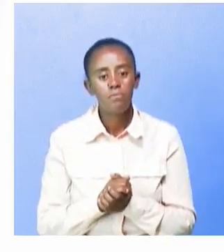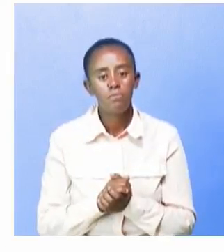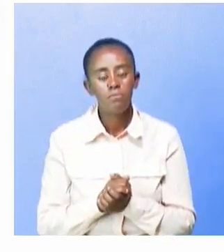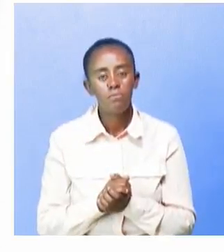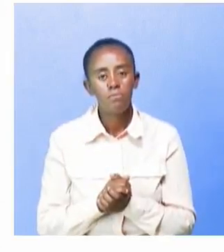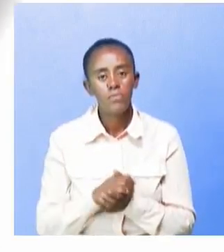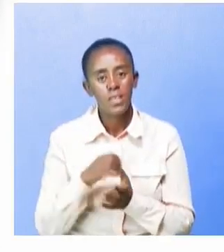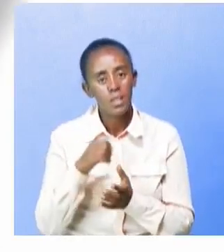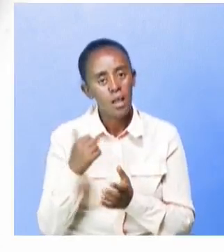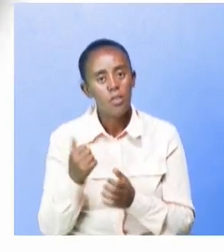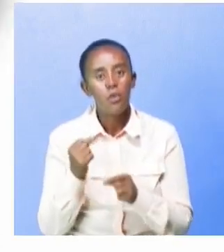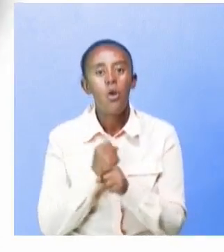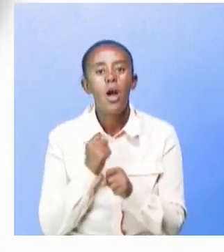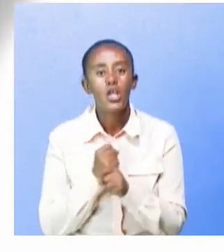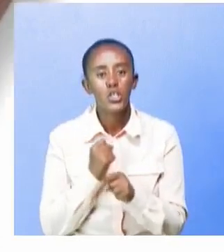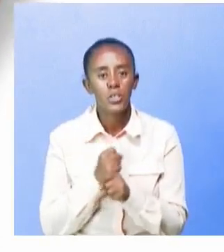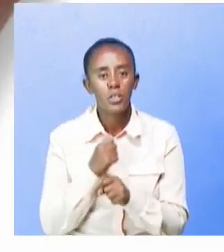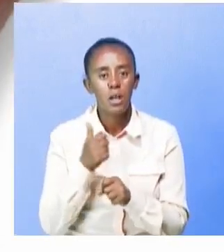action.